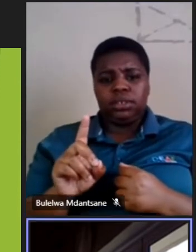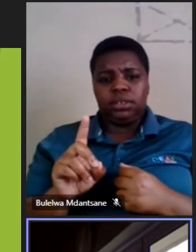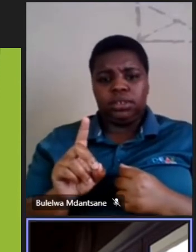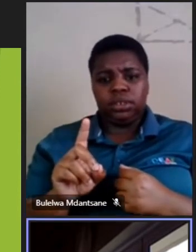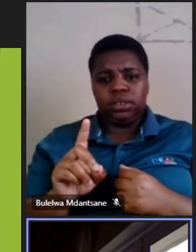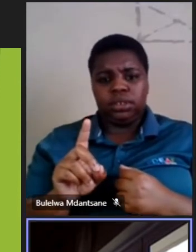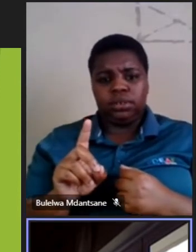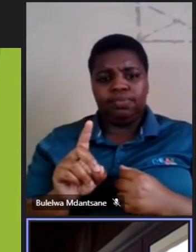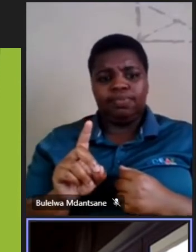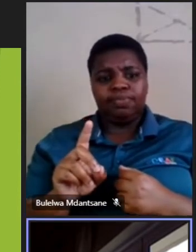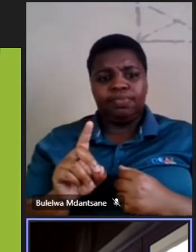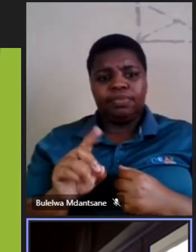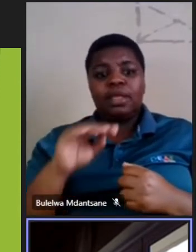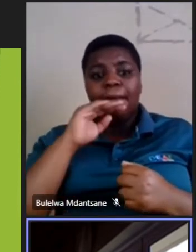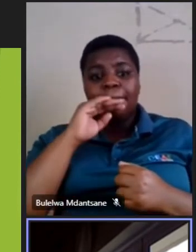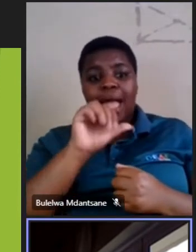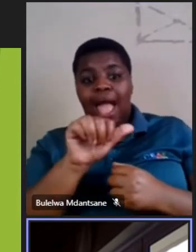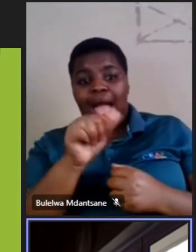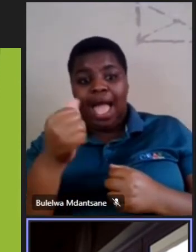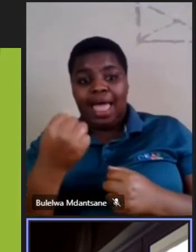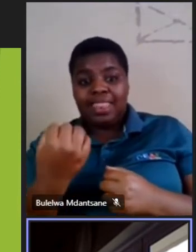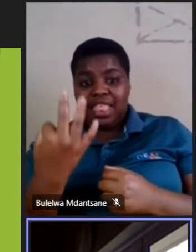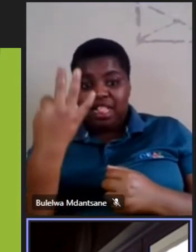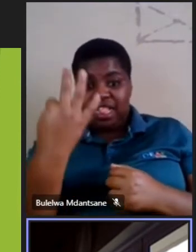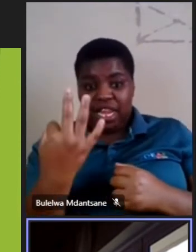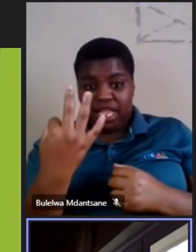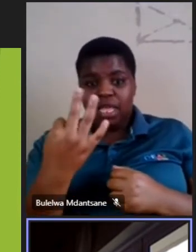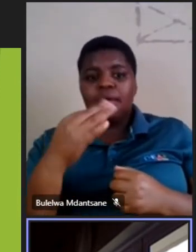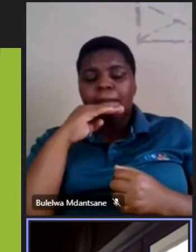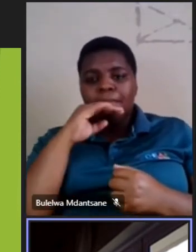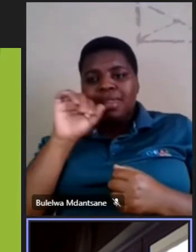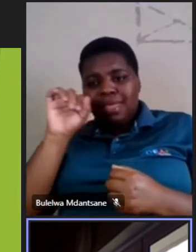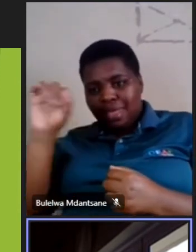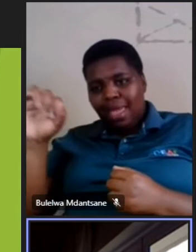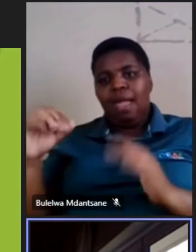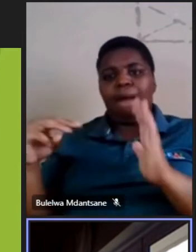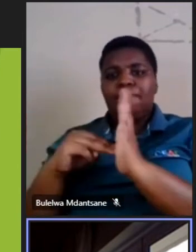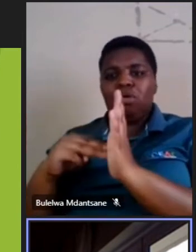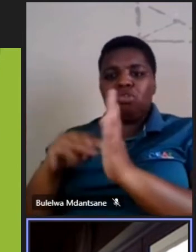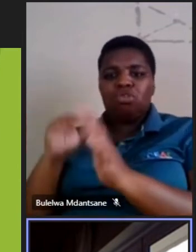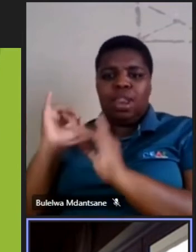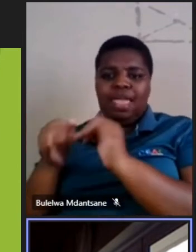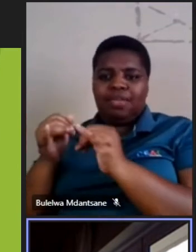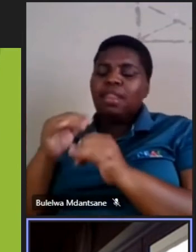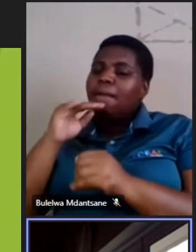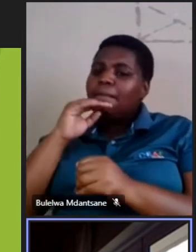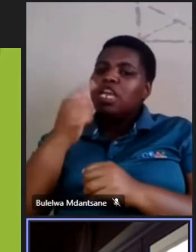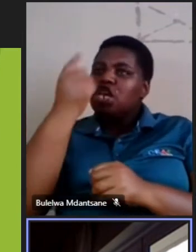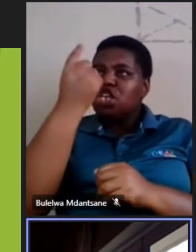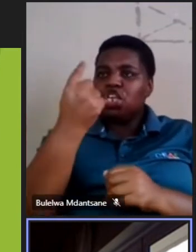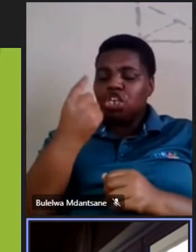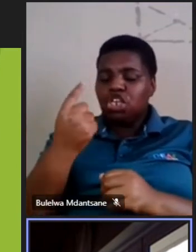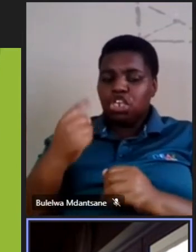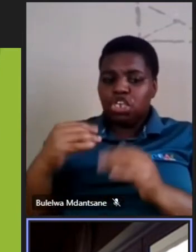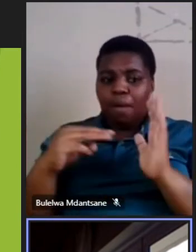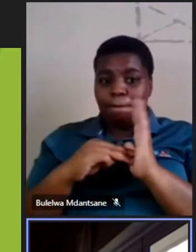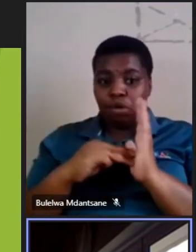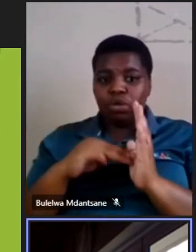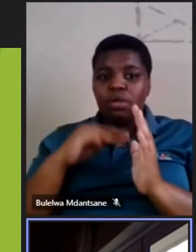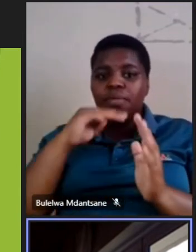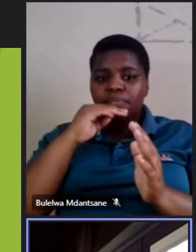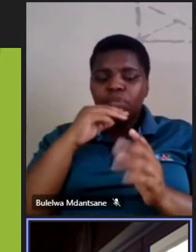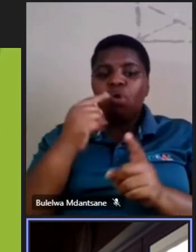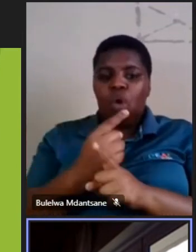The other 3 sessions falls under Module 11, and each session includes a post-assessment to test